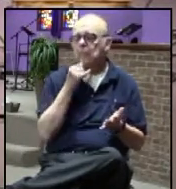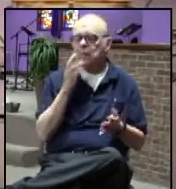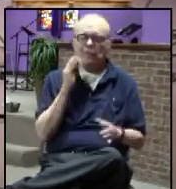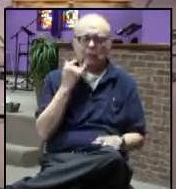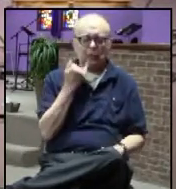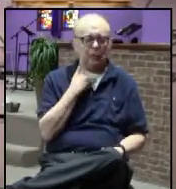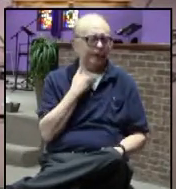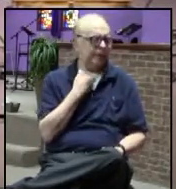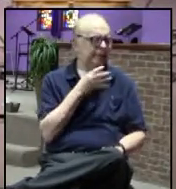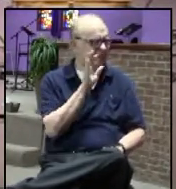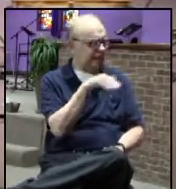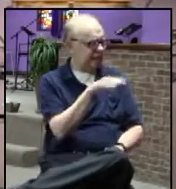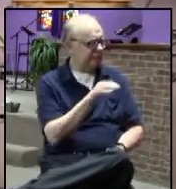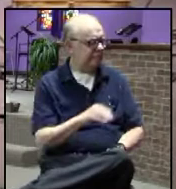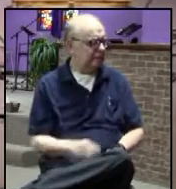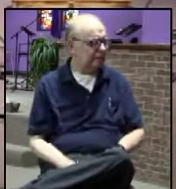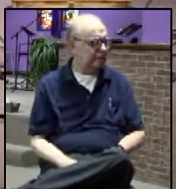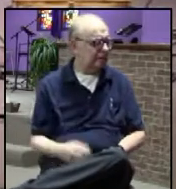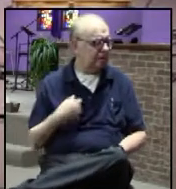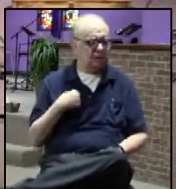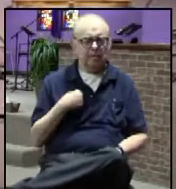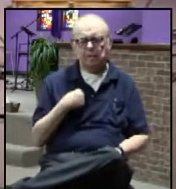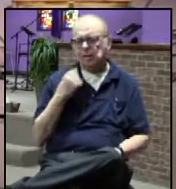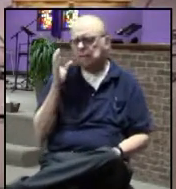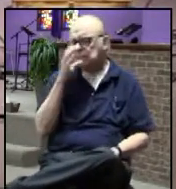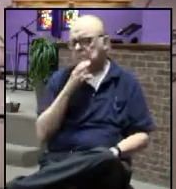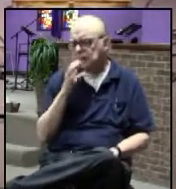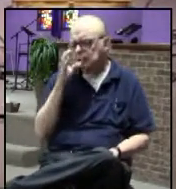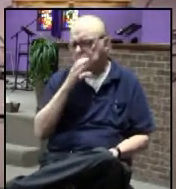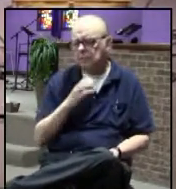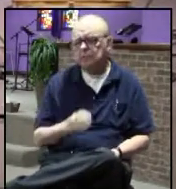says, hey, I was looking